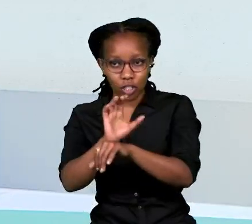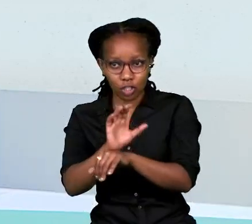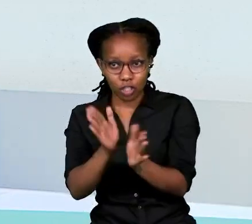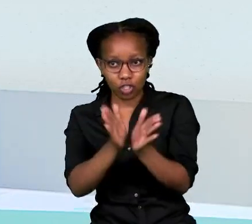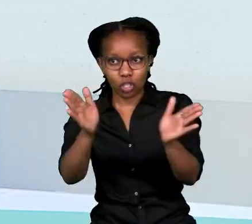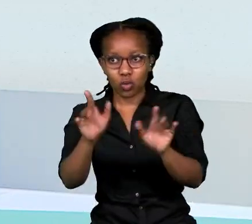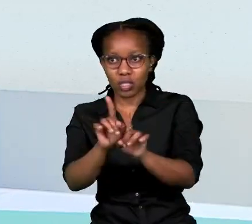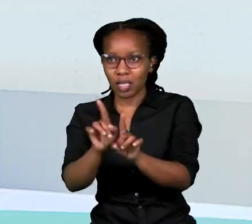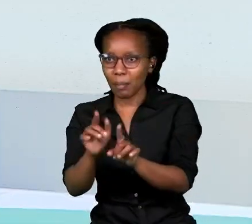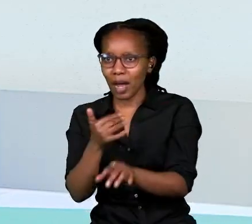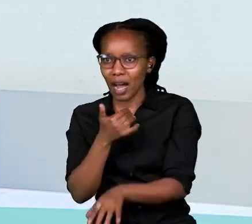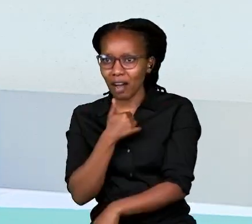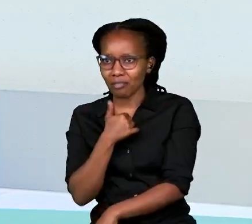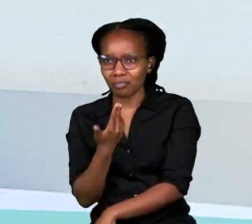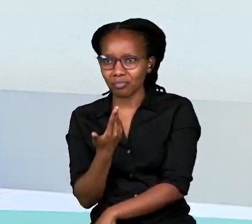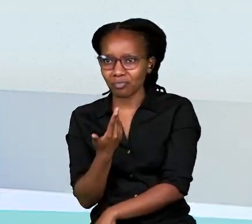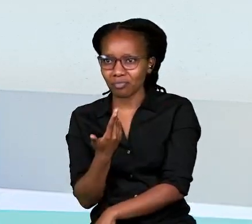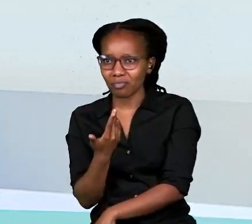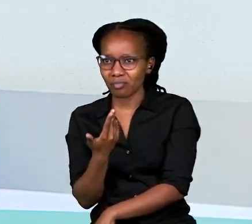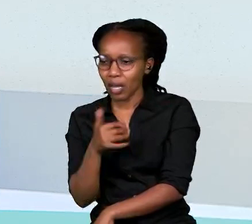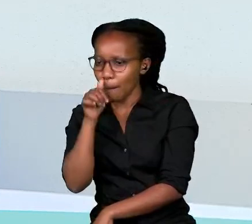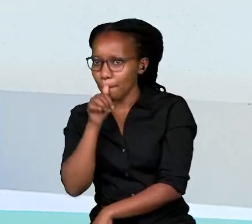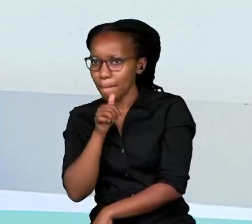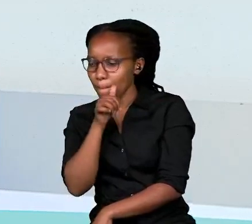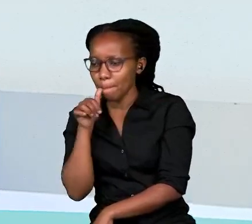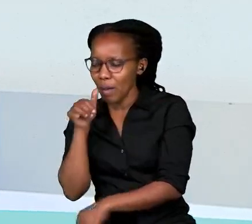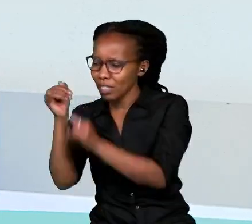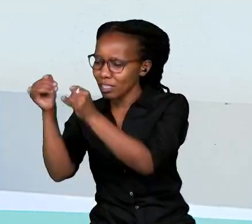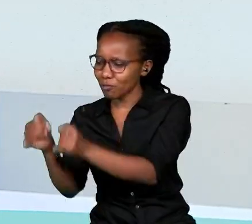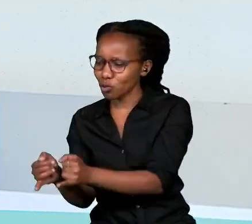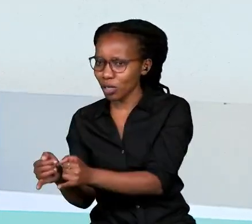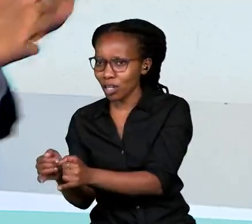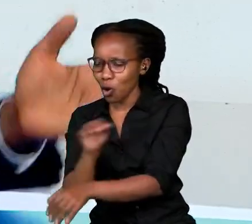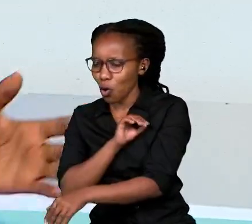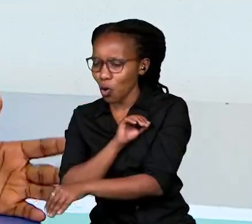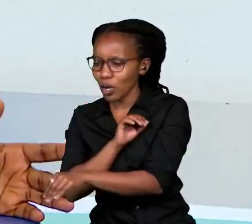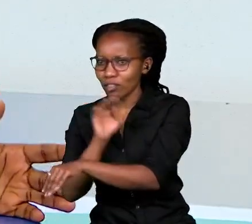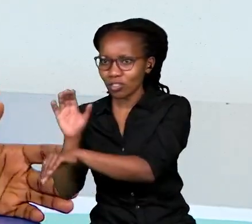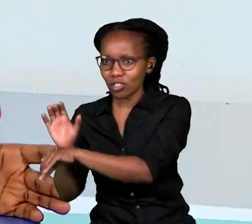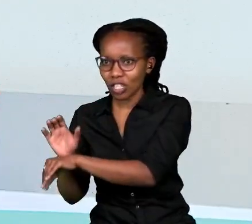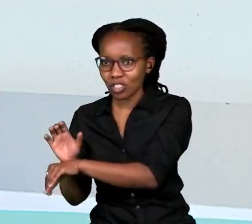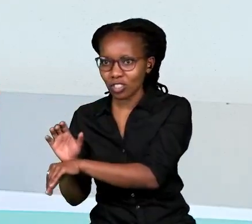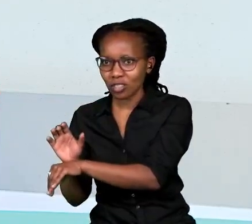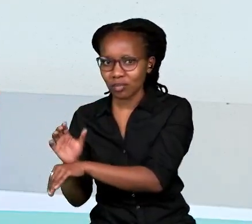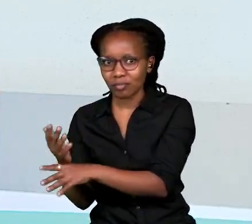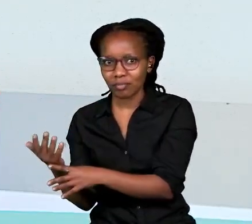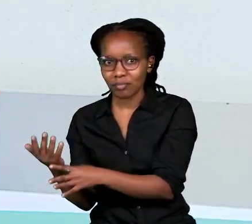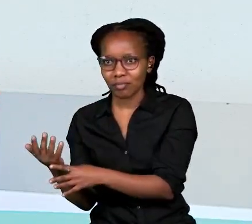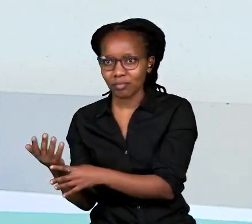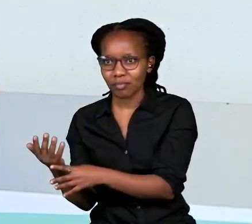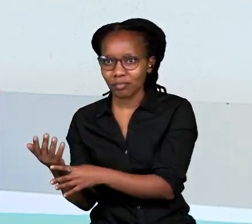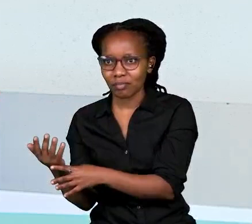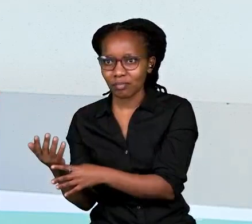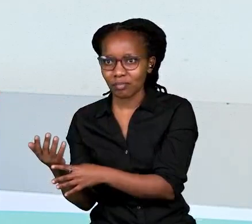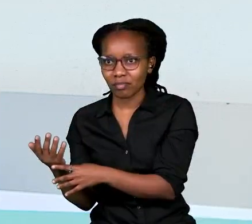have, you know, like we can call them private individual, you know, enterprises. Yes. If you can call them that way. Pastor